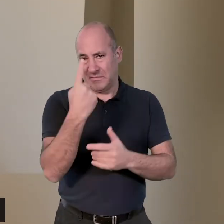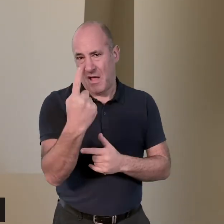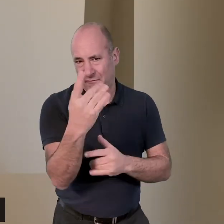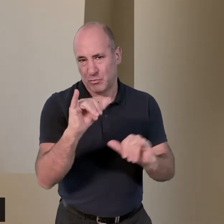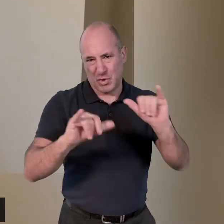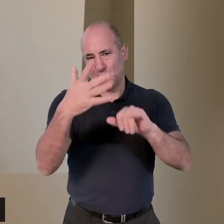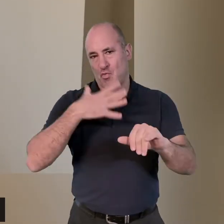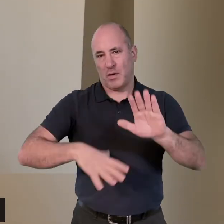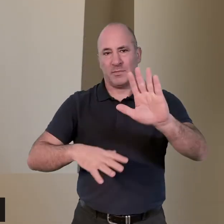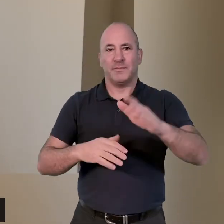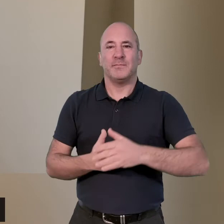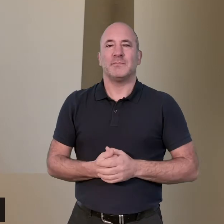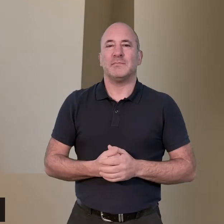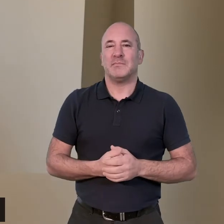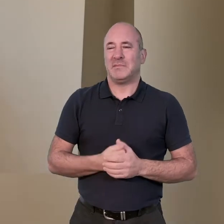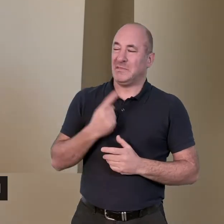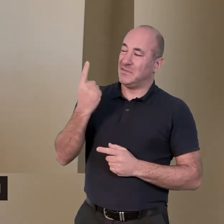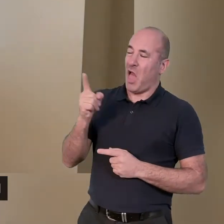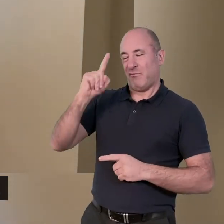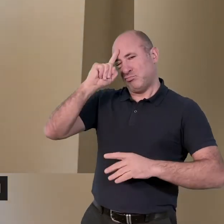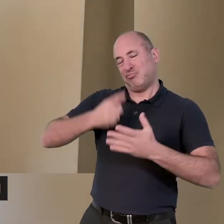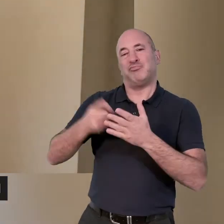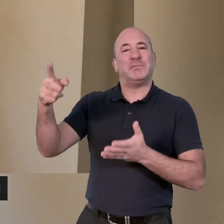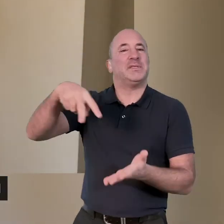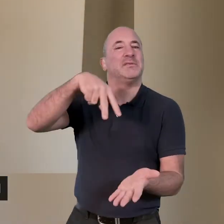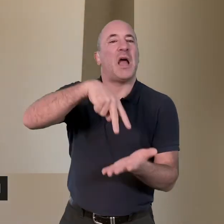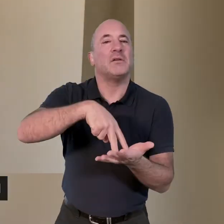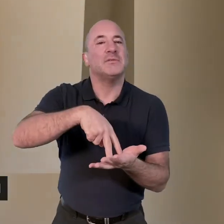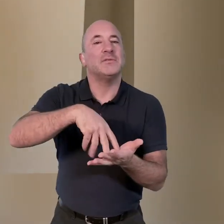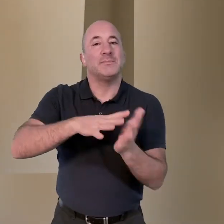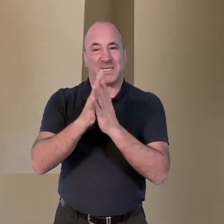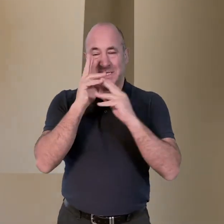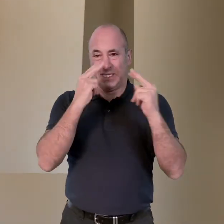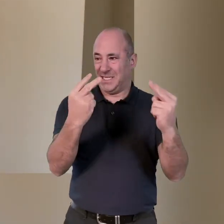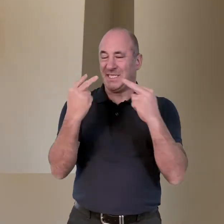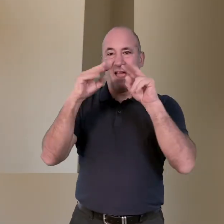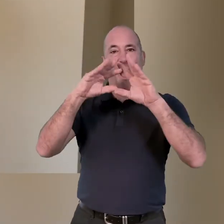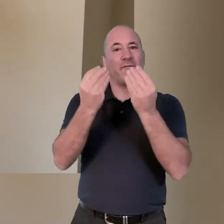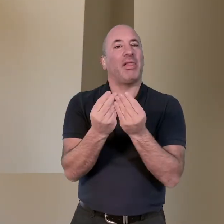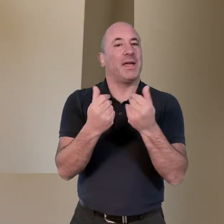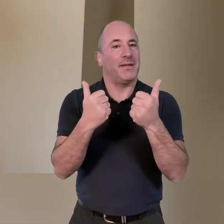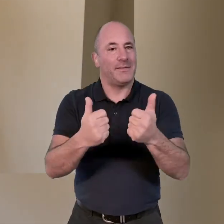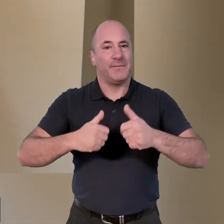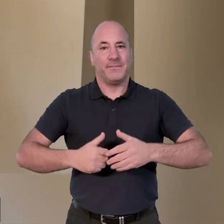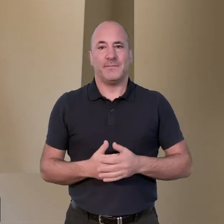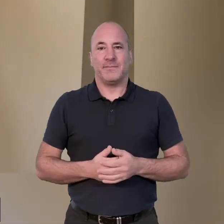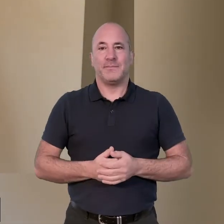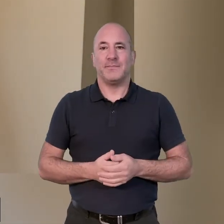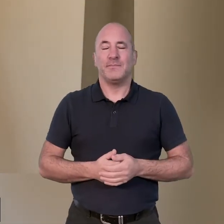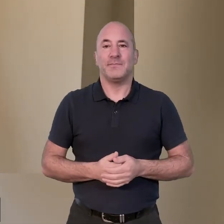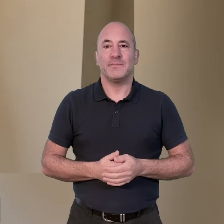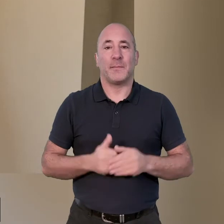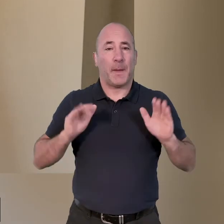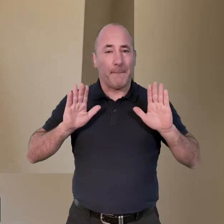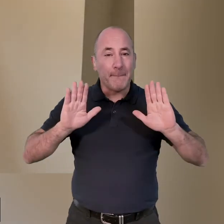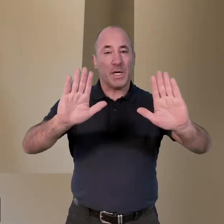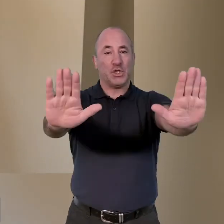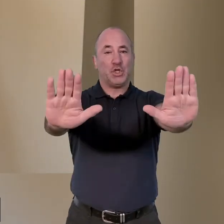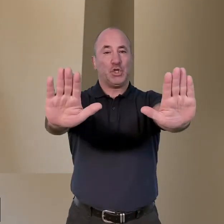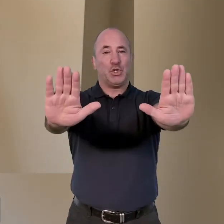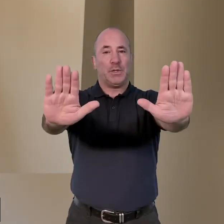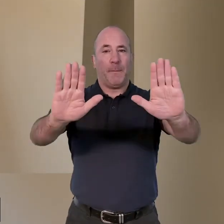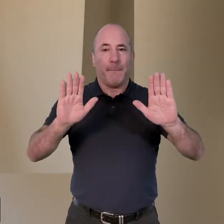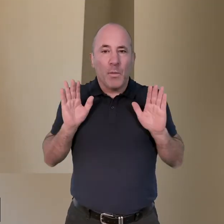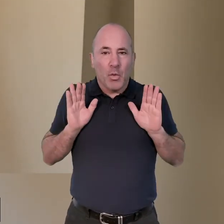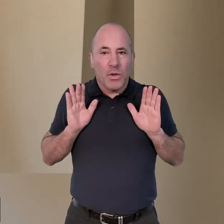We're going to do standing or seated position. I'm going to work this one standing for you just so you can see the muscle groups. So we're going to push and